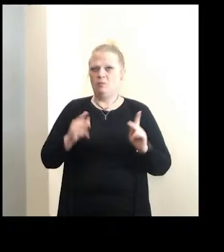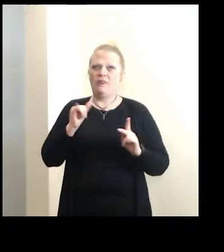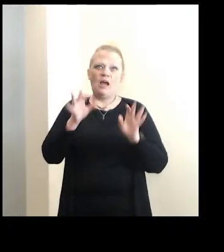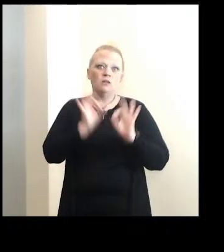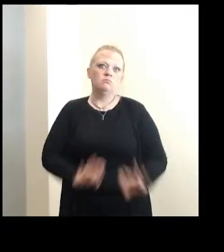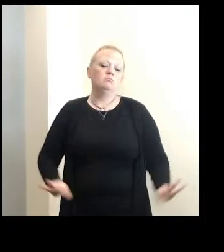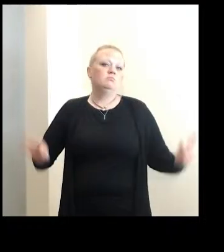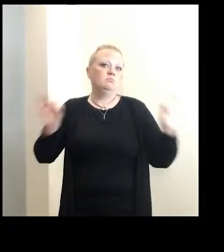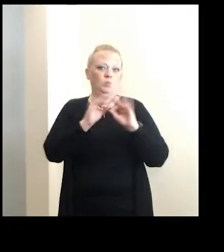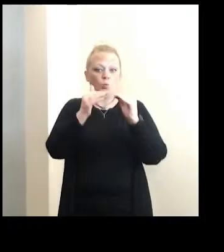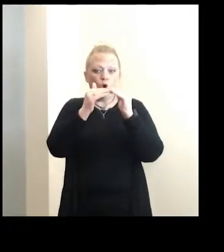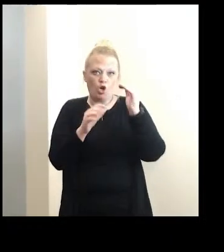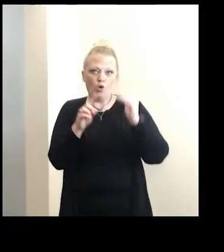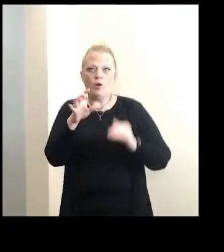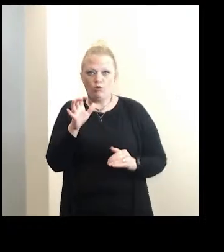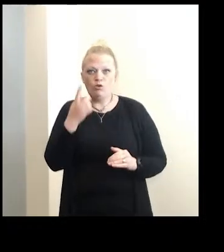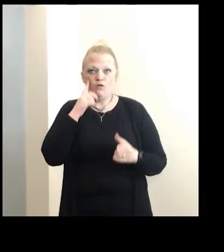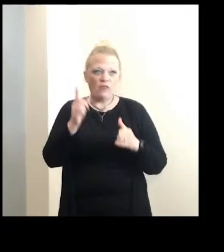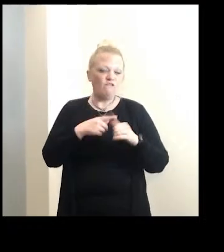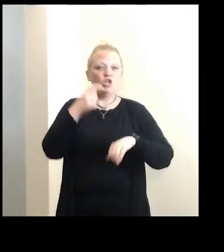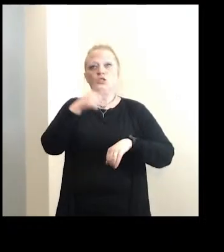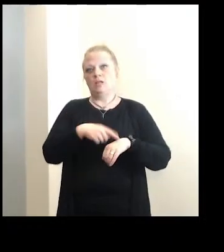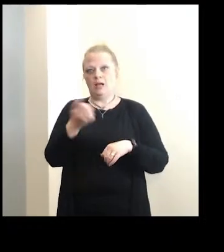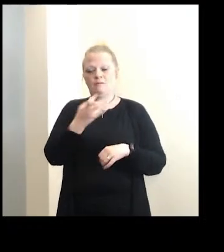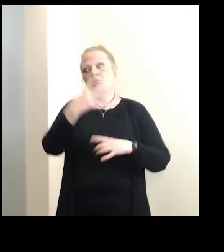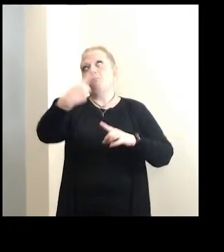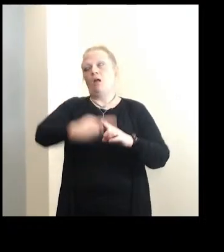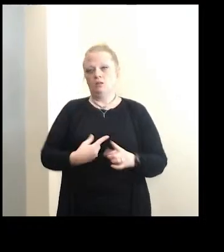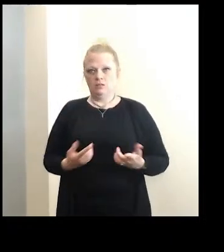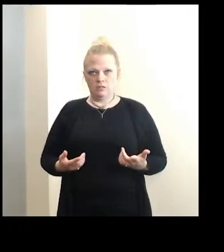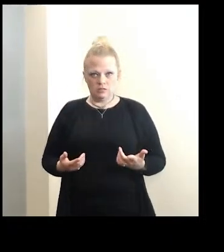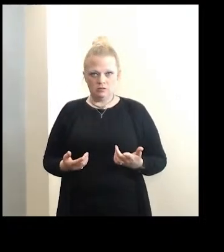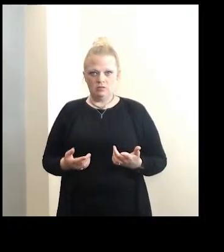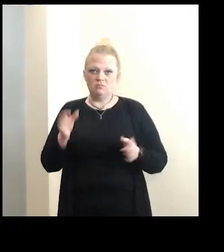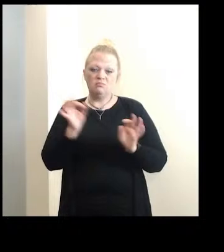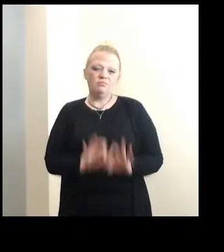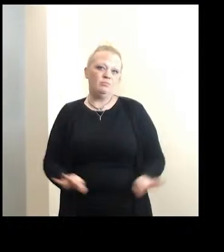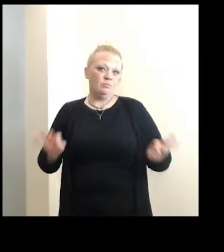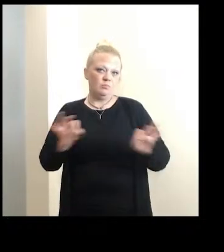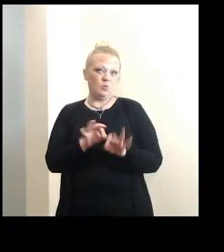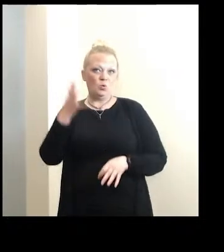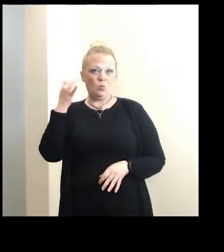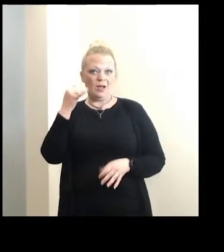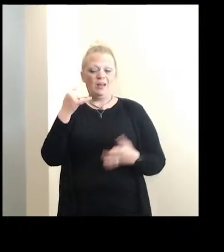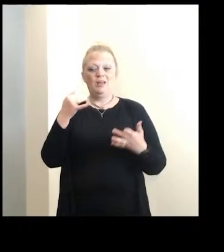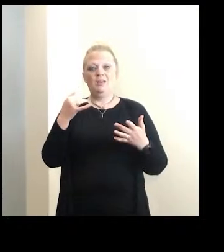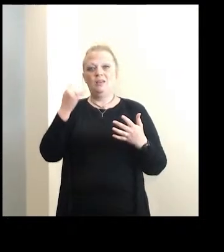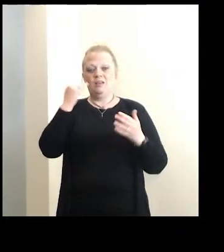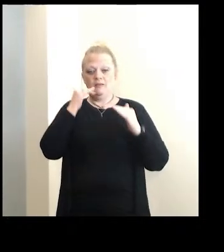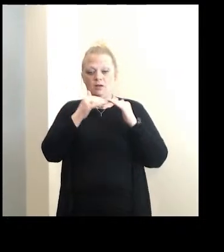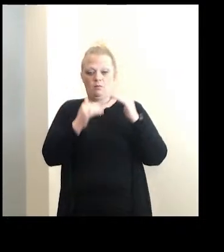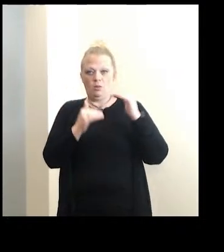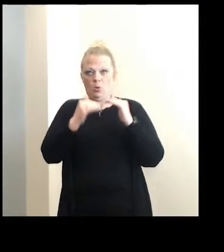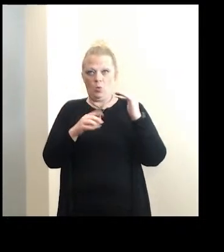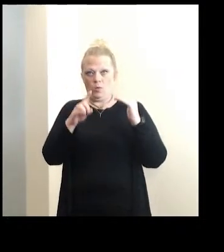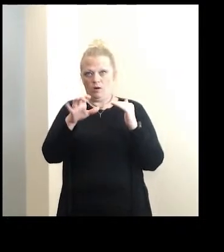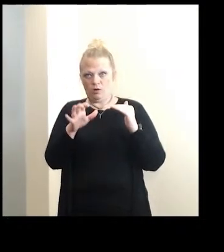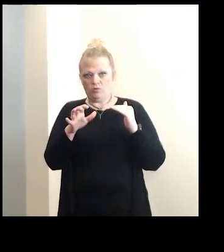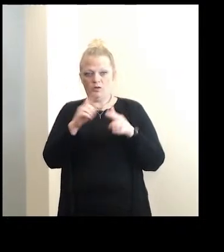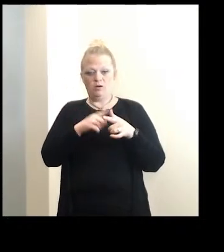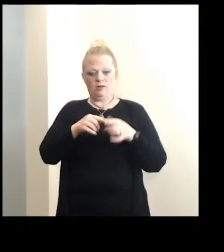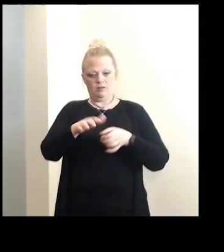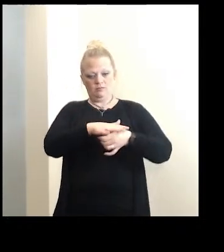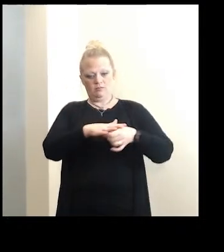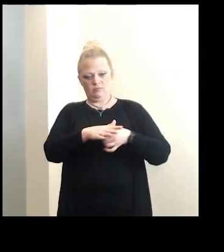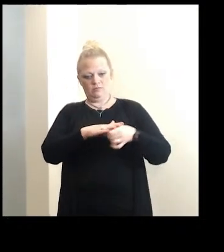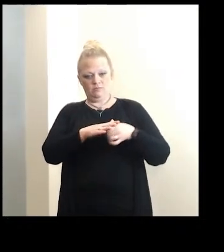We dropped under 100 for the first time in months, and that's important because once you go below 100, the region's considered